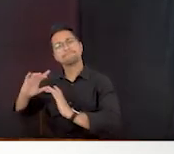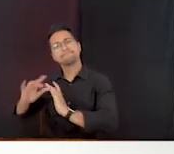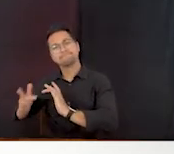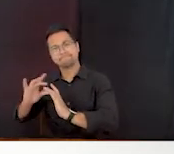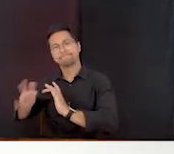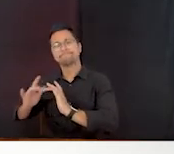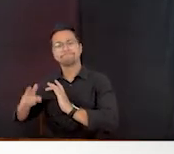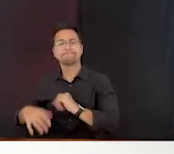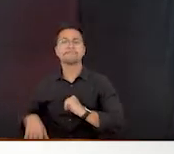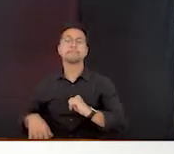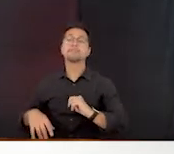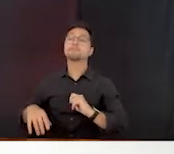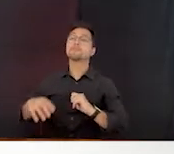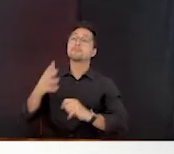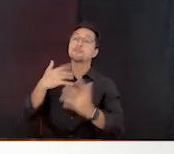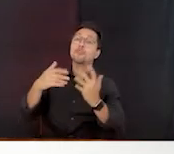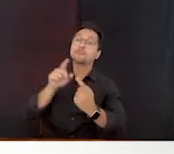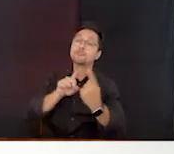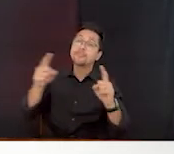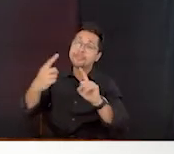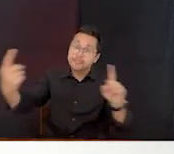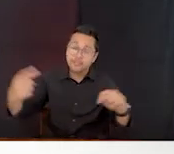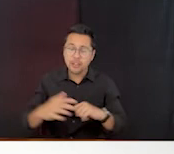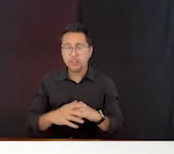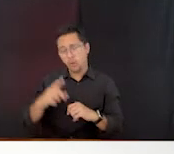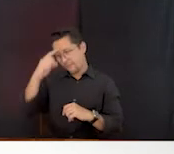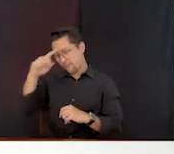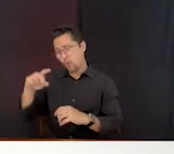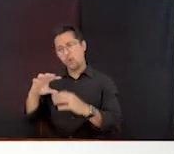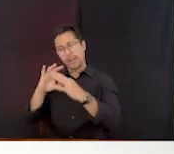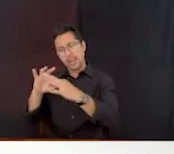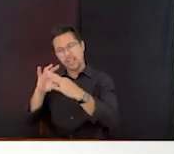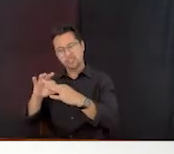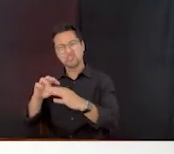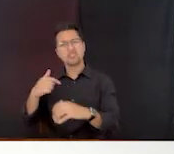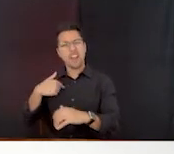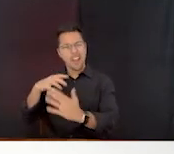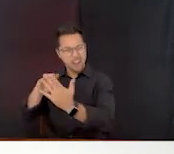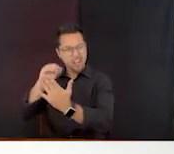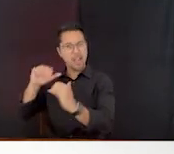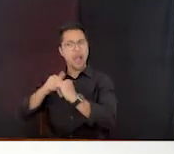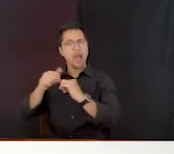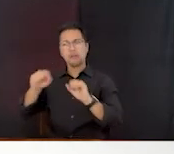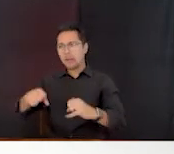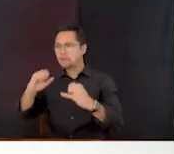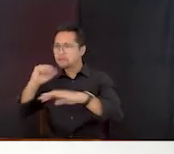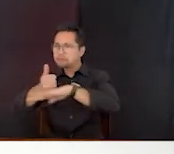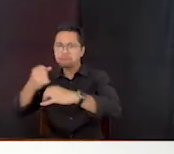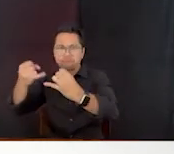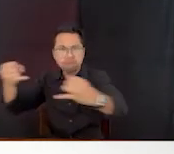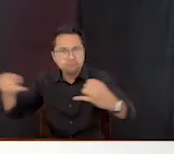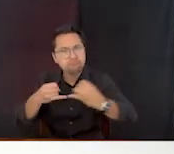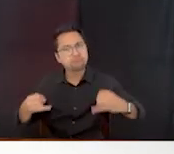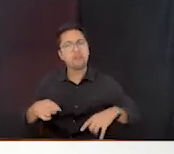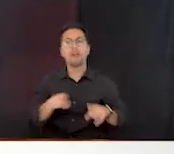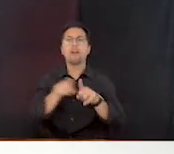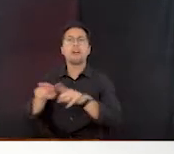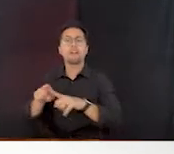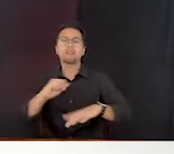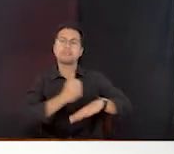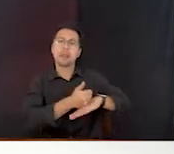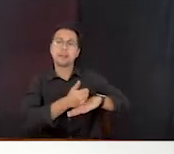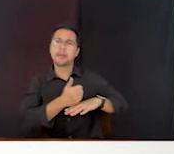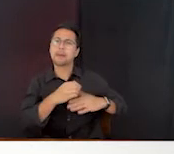distancing and everything like that. So regarding maintaining connections, it was a lesson in boundary setting and working on being flexible and trying to find